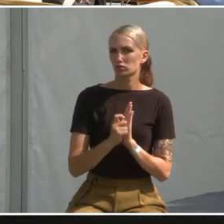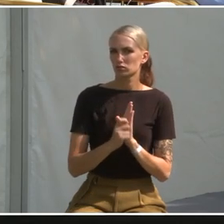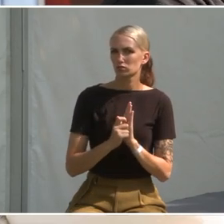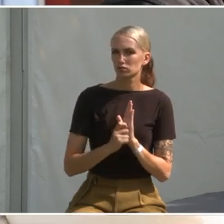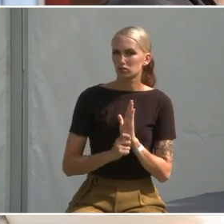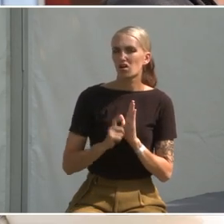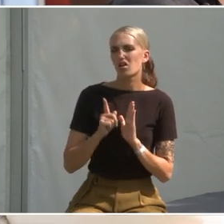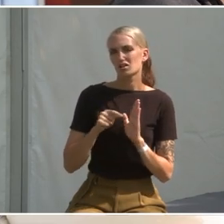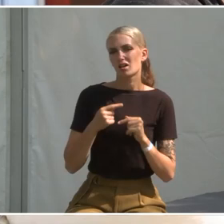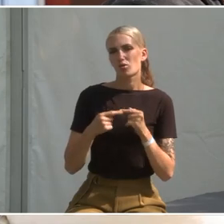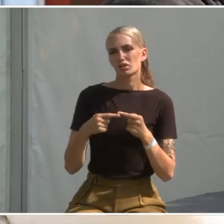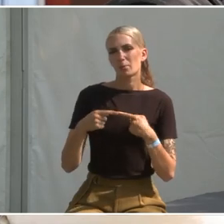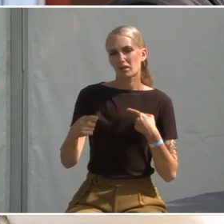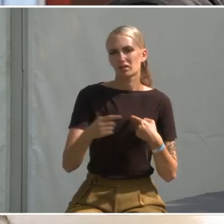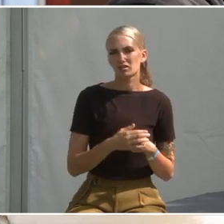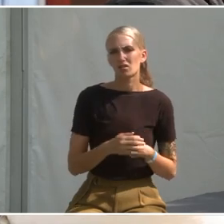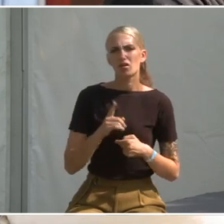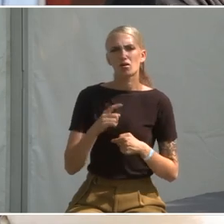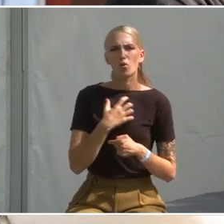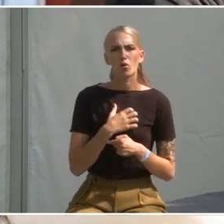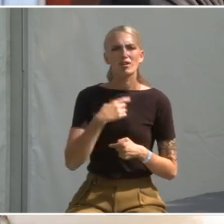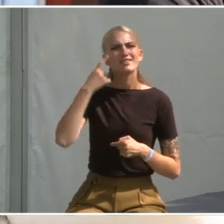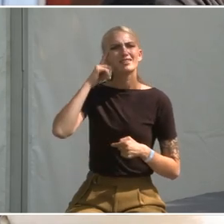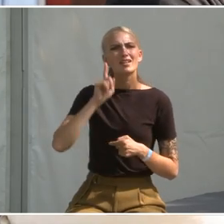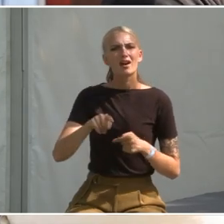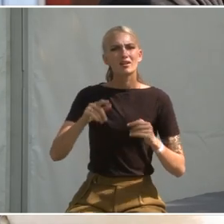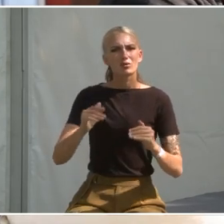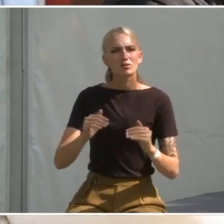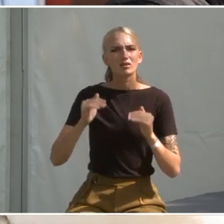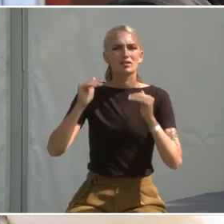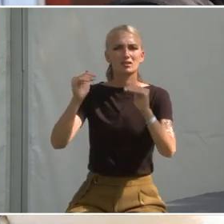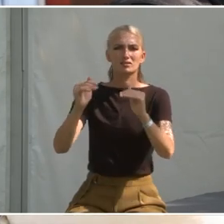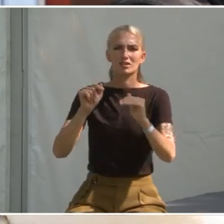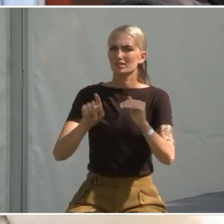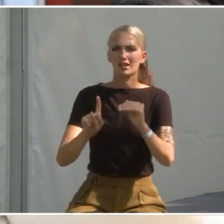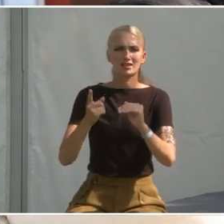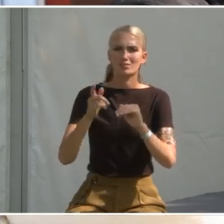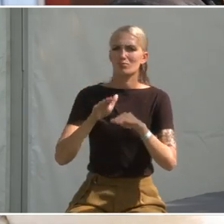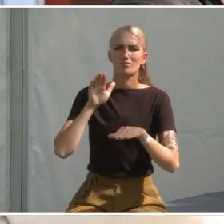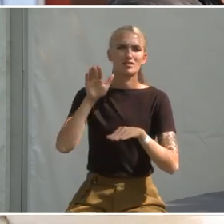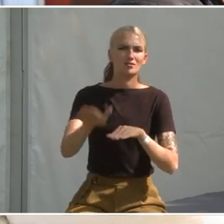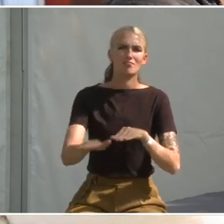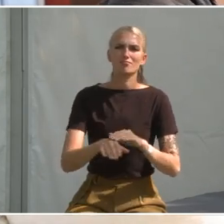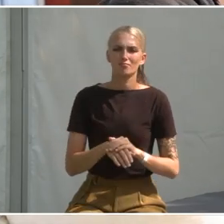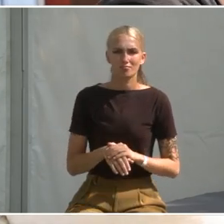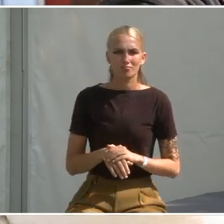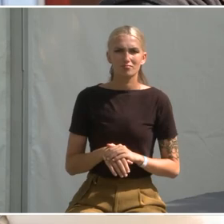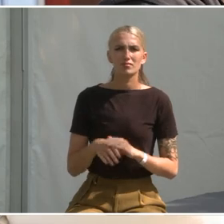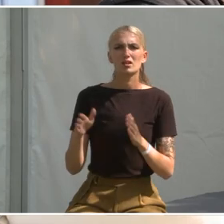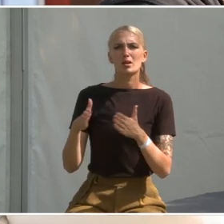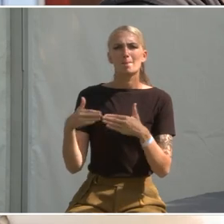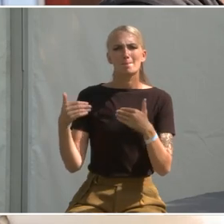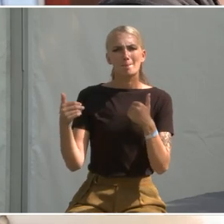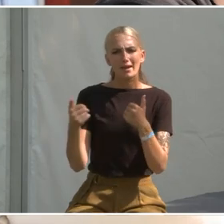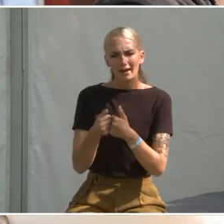it's a long process, but raising awareness would be very first step to begin with. Go back to families,